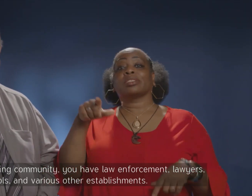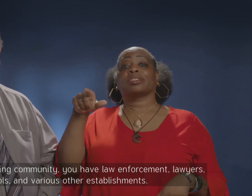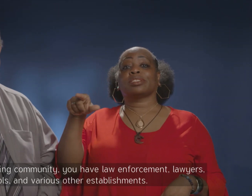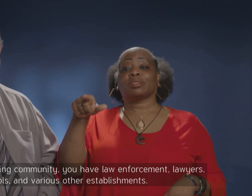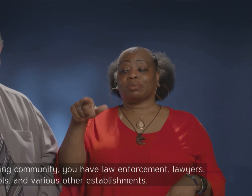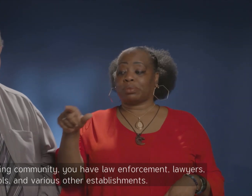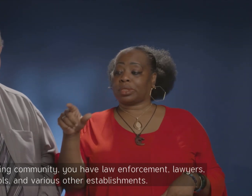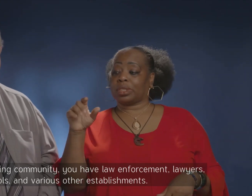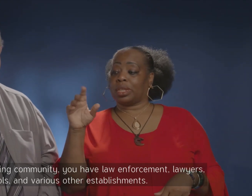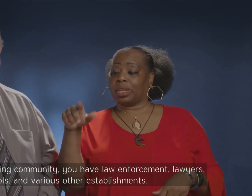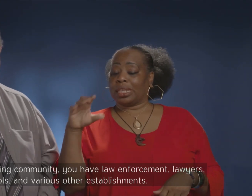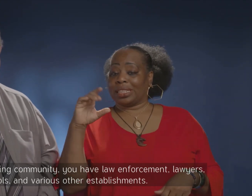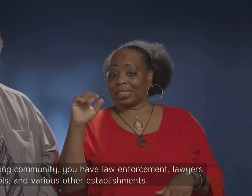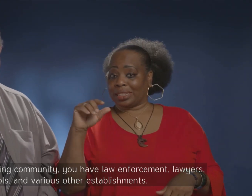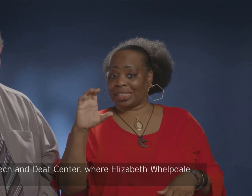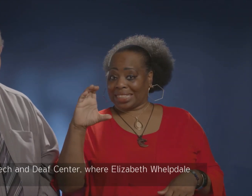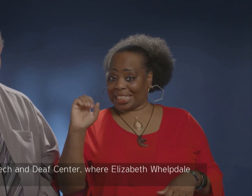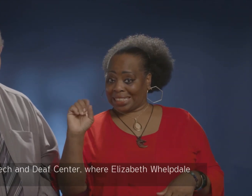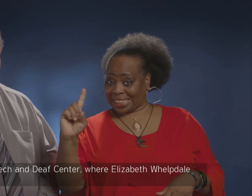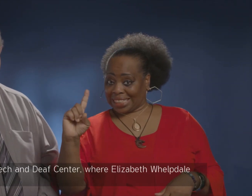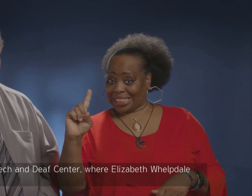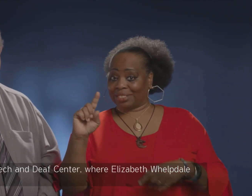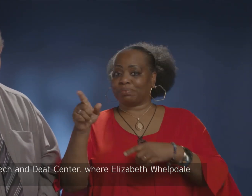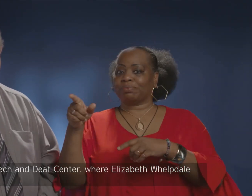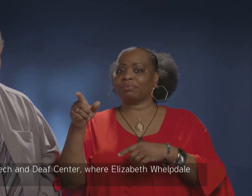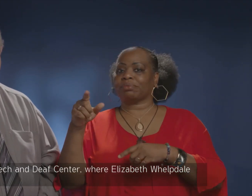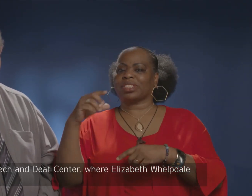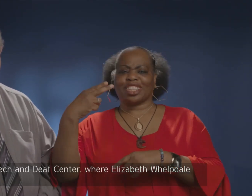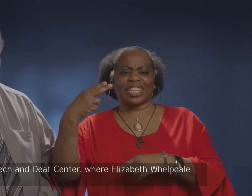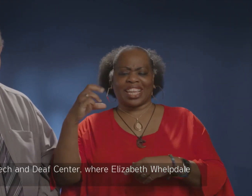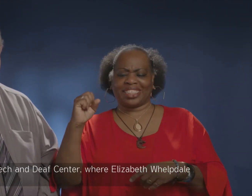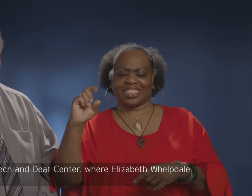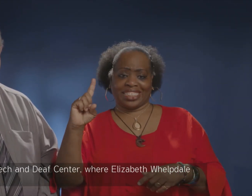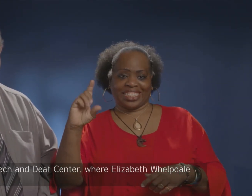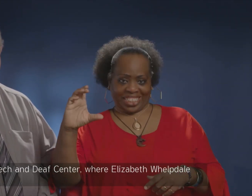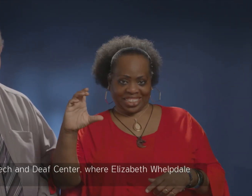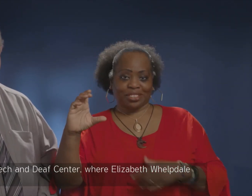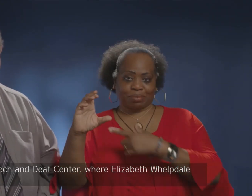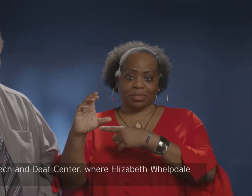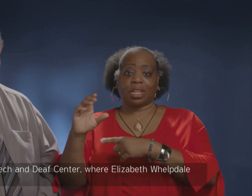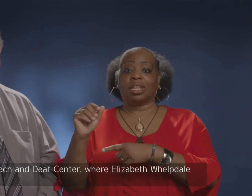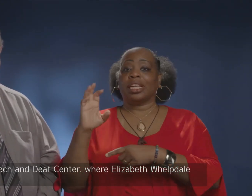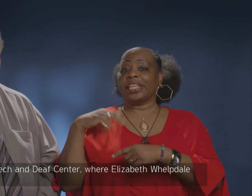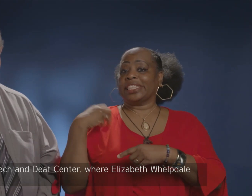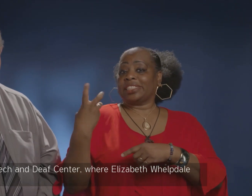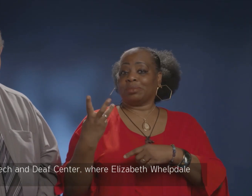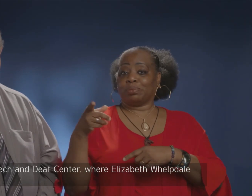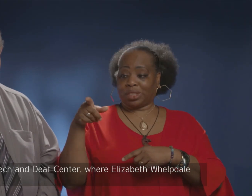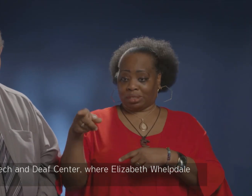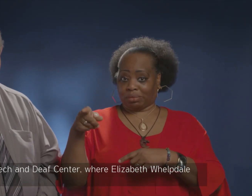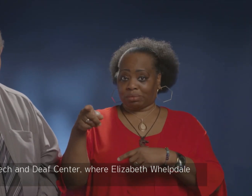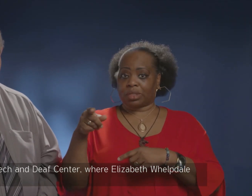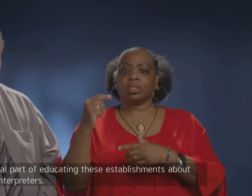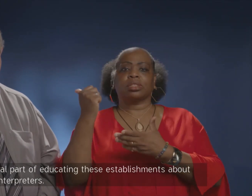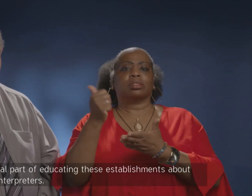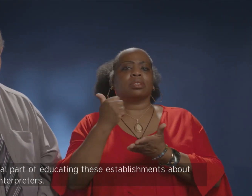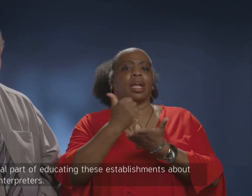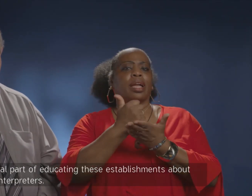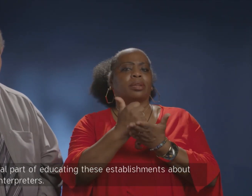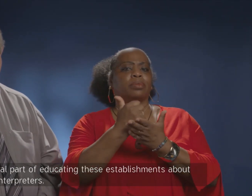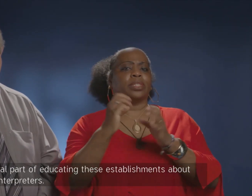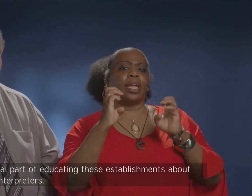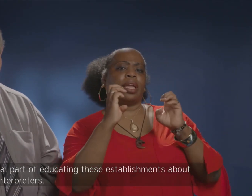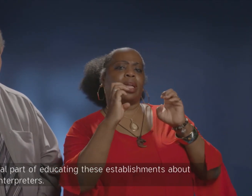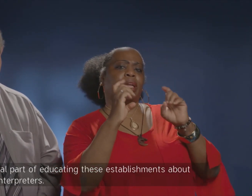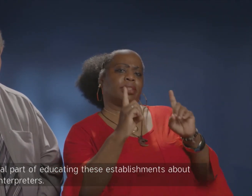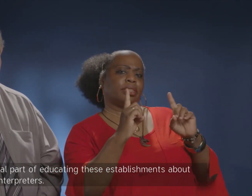various other establishments. At Hearing, Speech, and Deaf Center, where Elizabeth Whelpdale works, She is